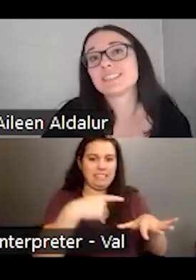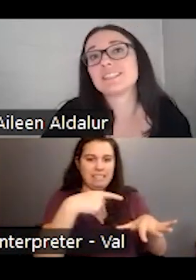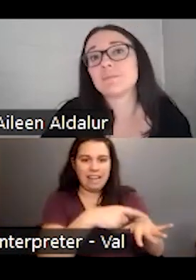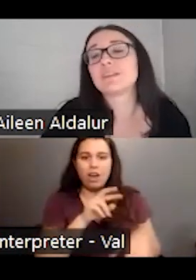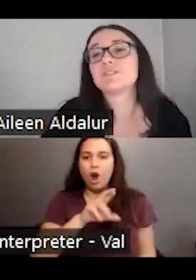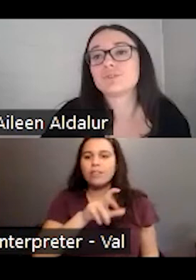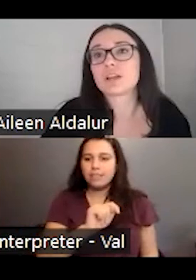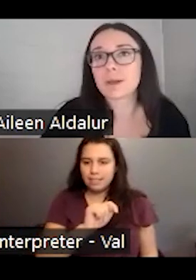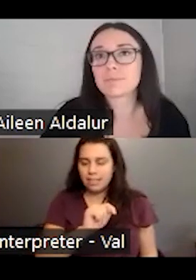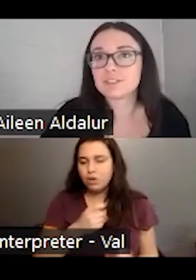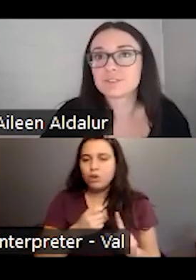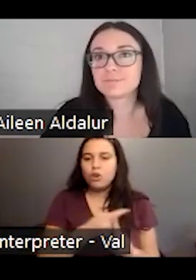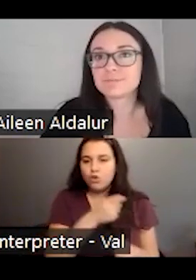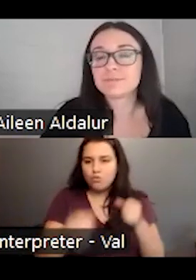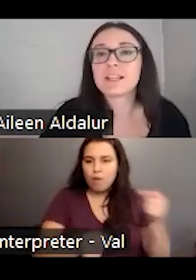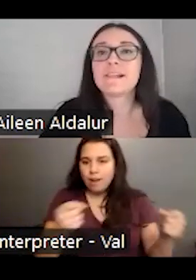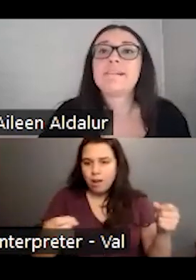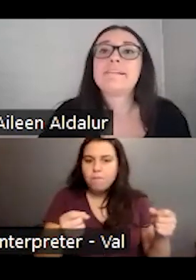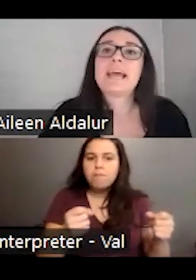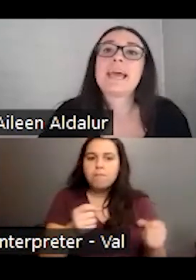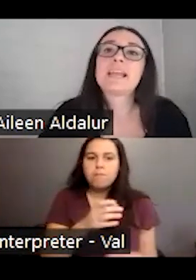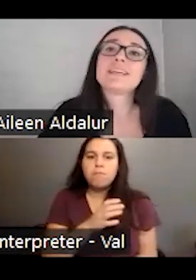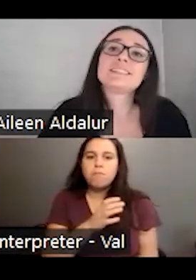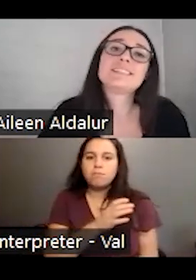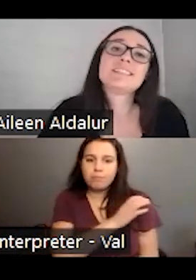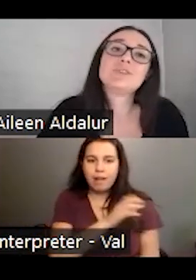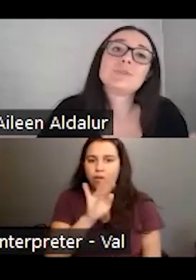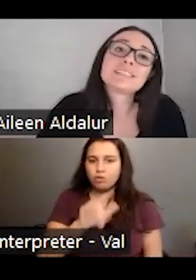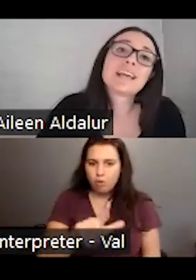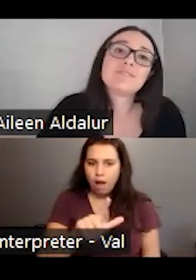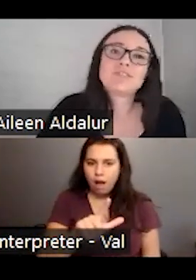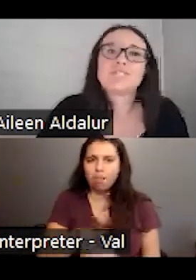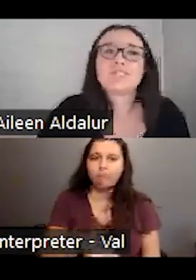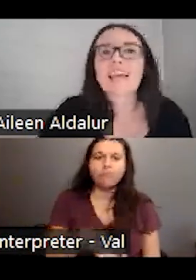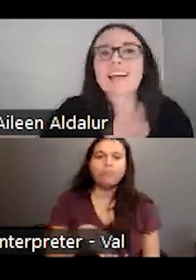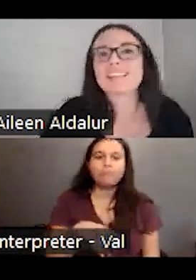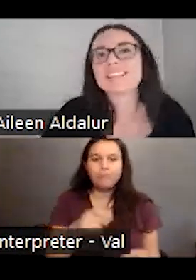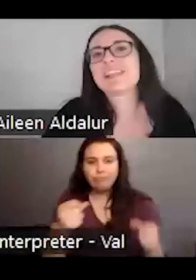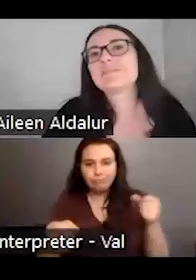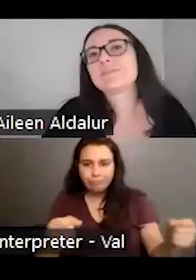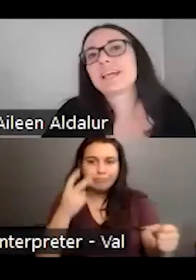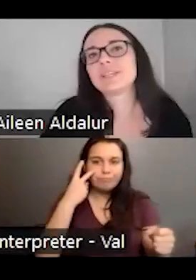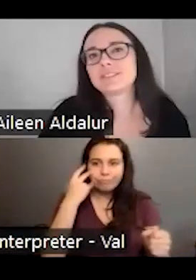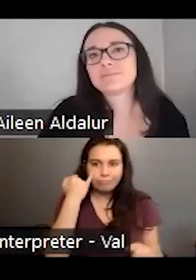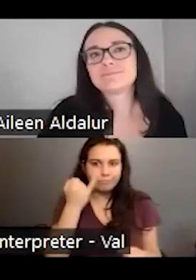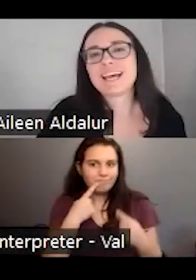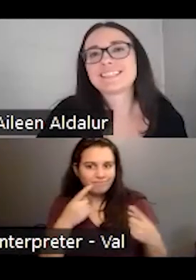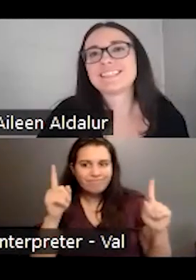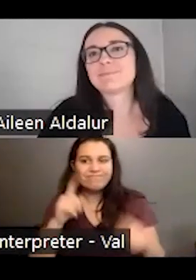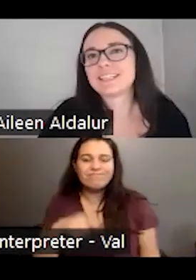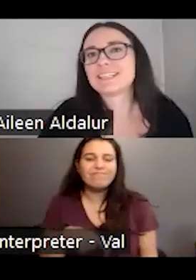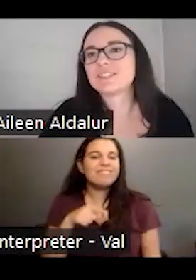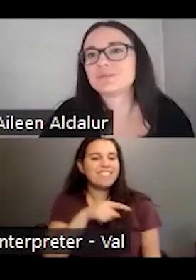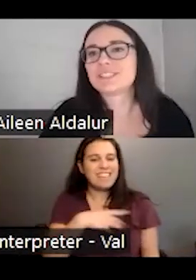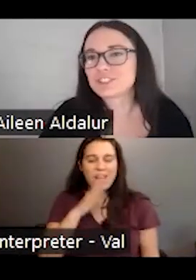its efficacy among the new target population. And I plan to continue with this line of research as I develop my career as